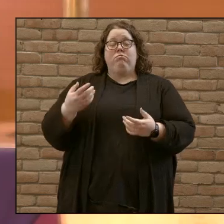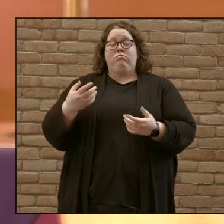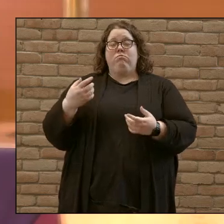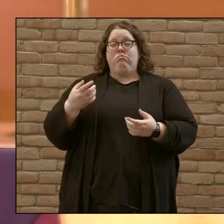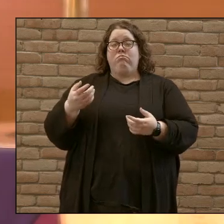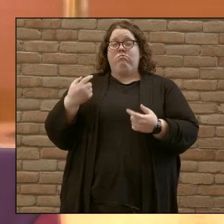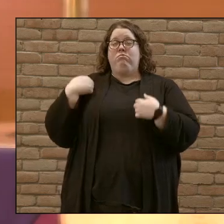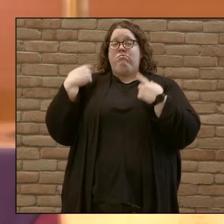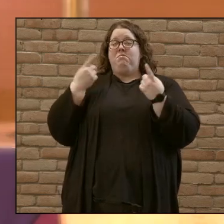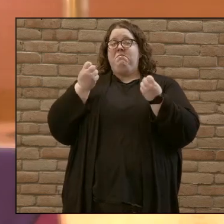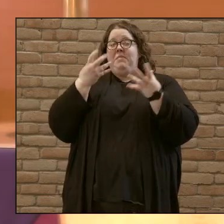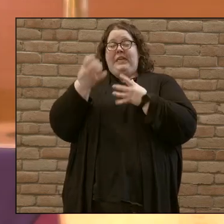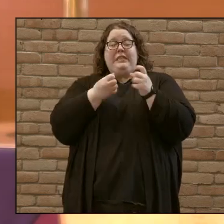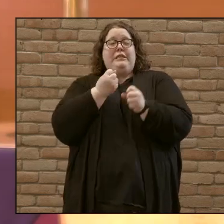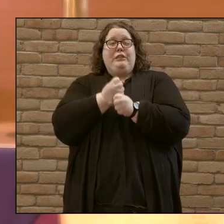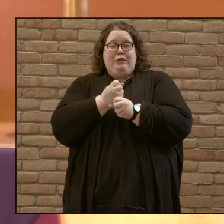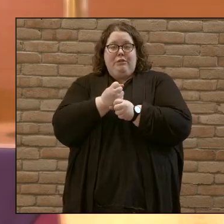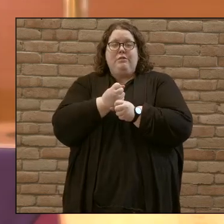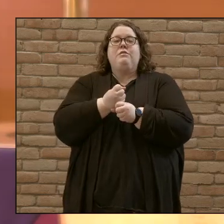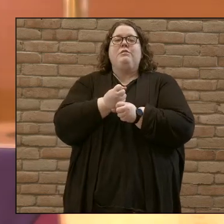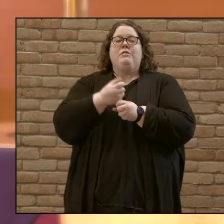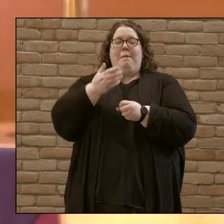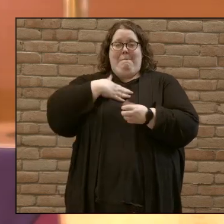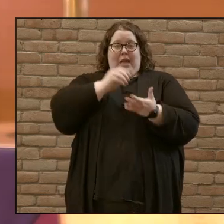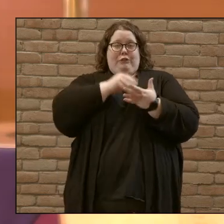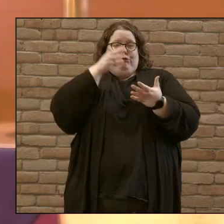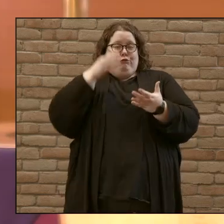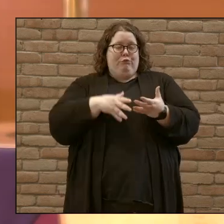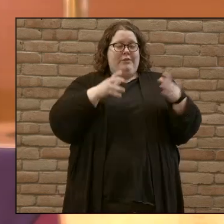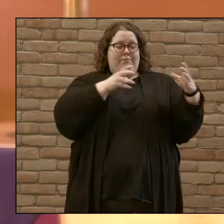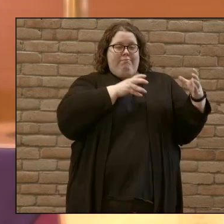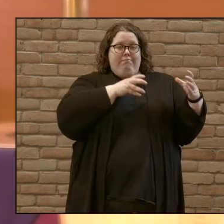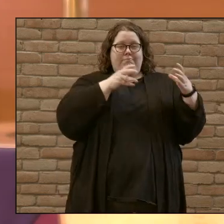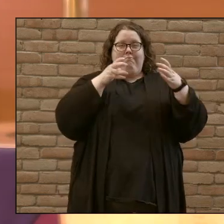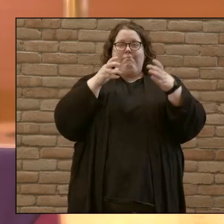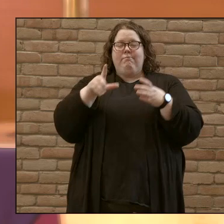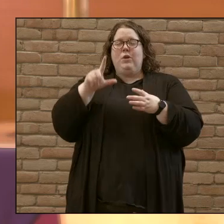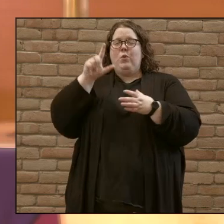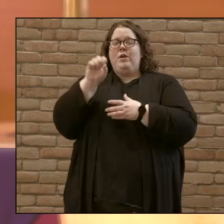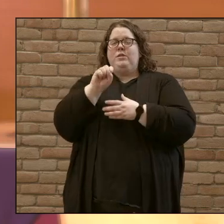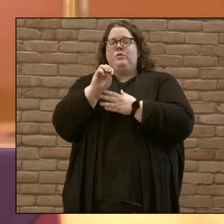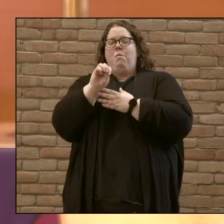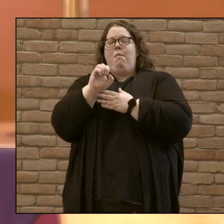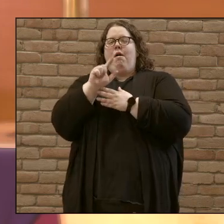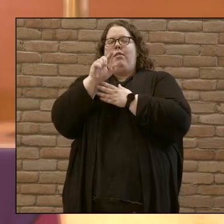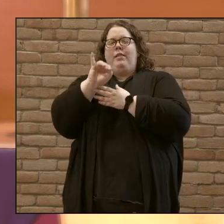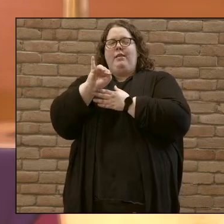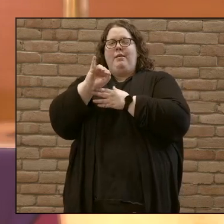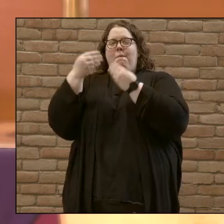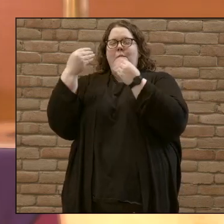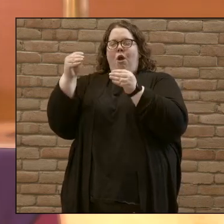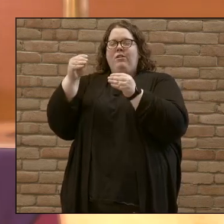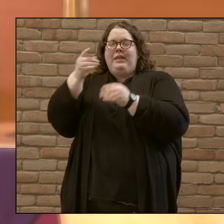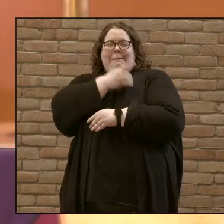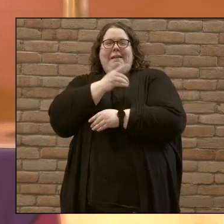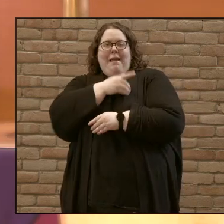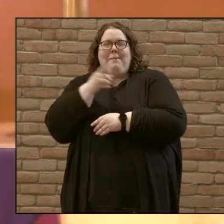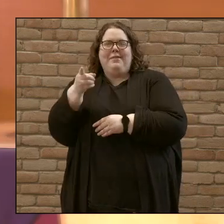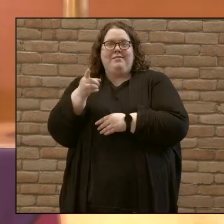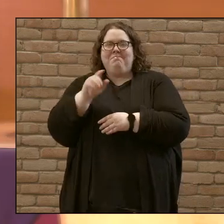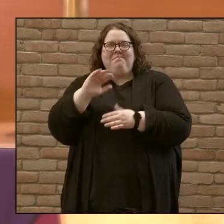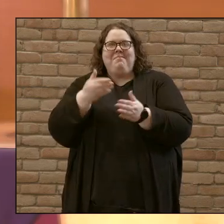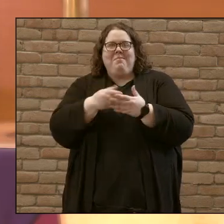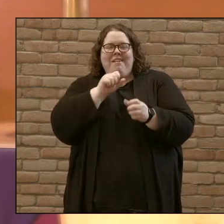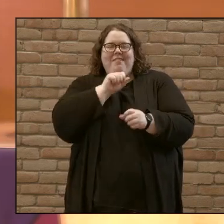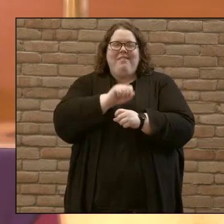to one of the Somali markets in South Minneapolis. Everybody loves an outing, right?